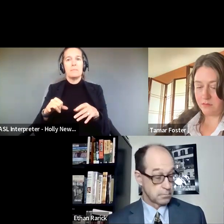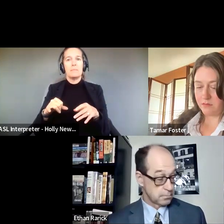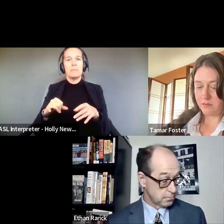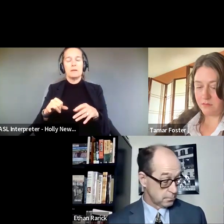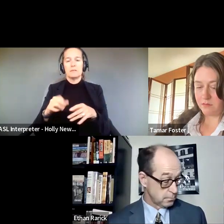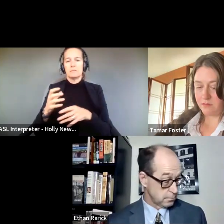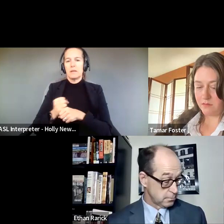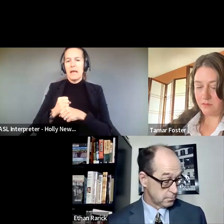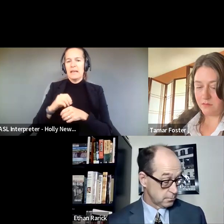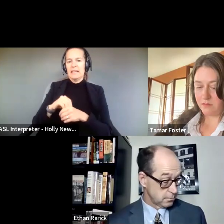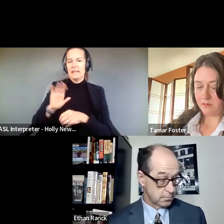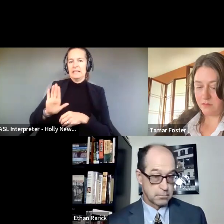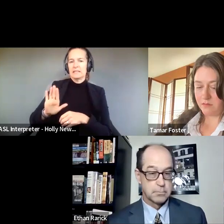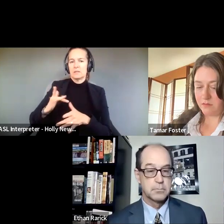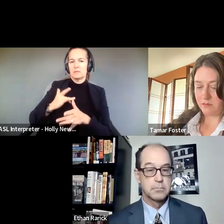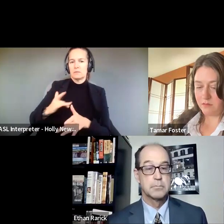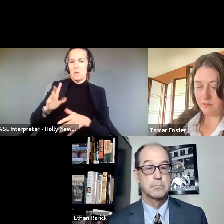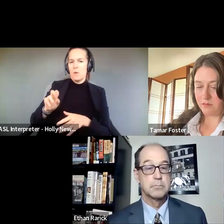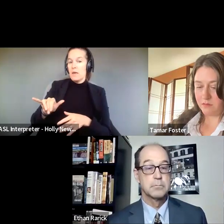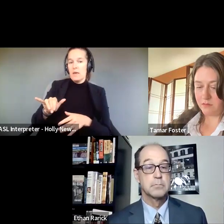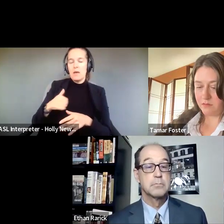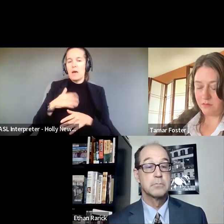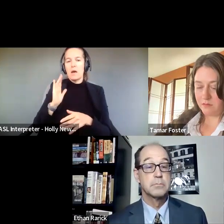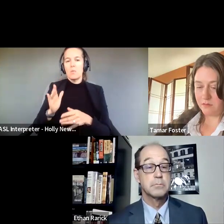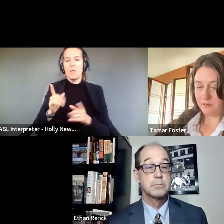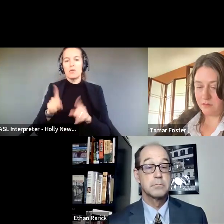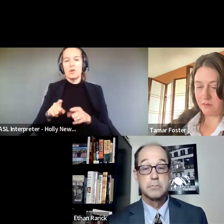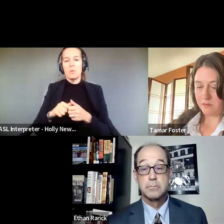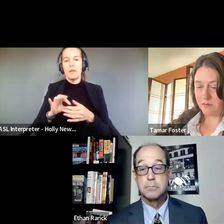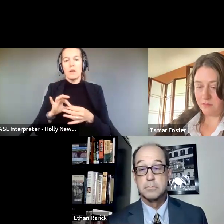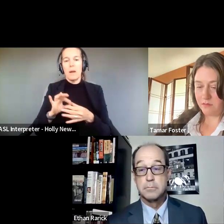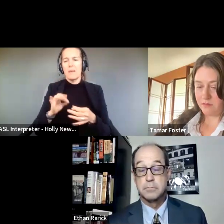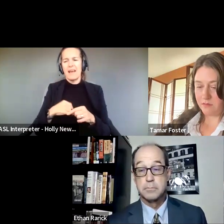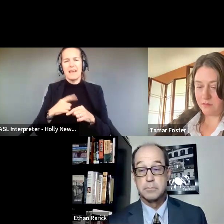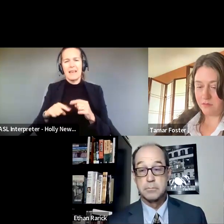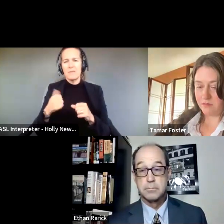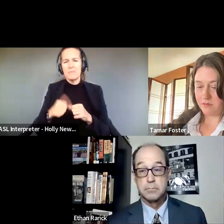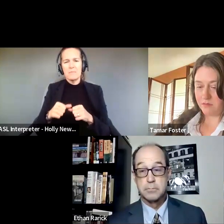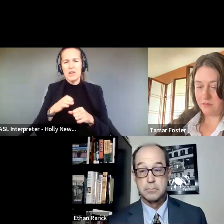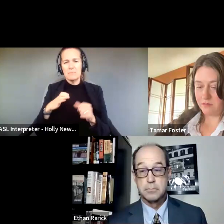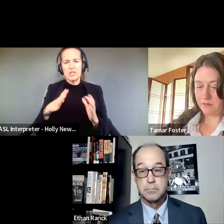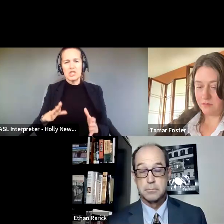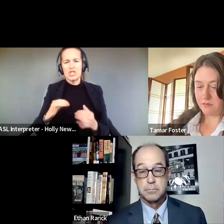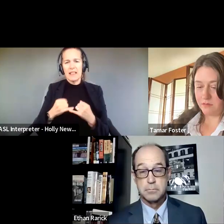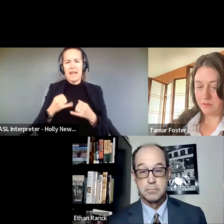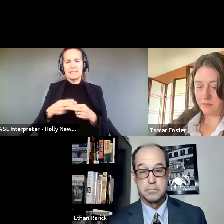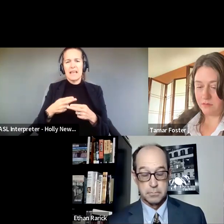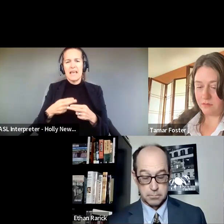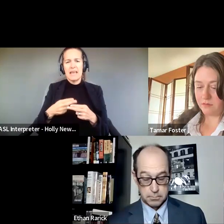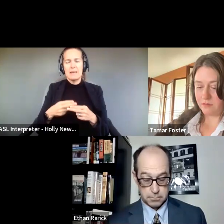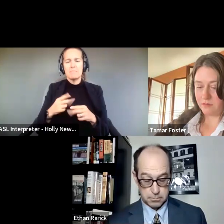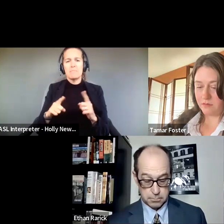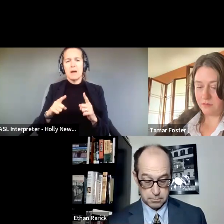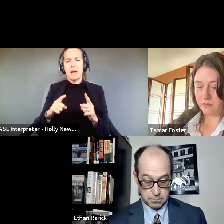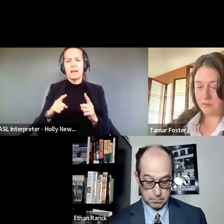Also, I would agree with the comment that I can't remember the commissioner's last name, but